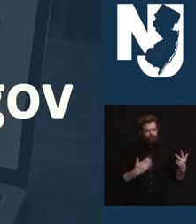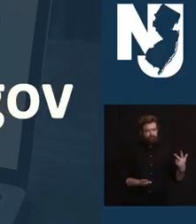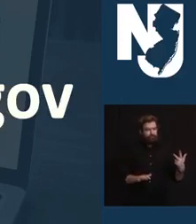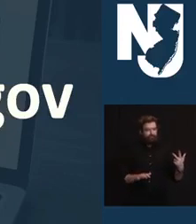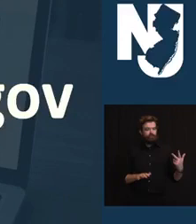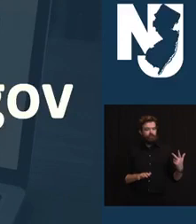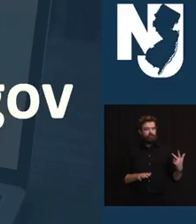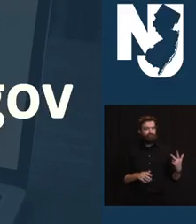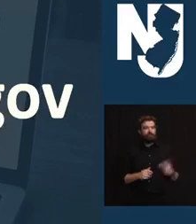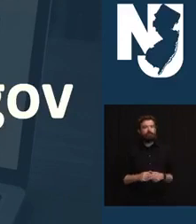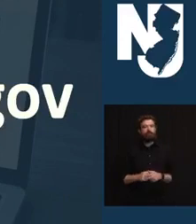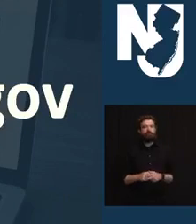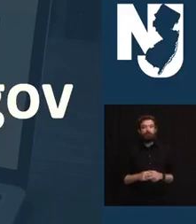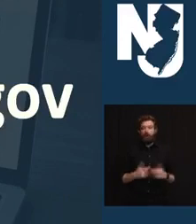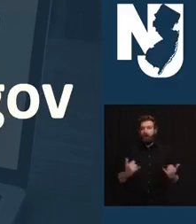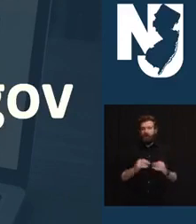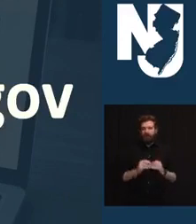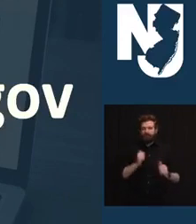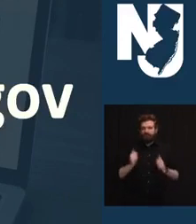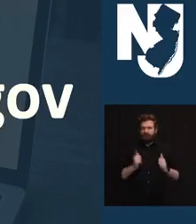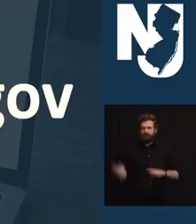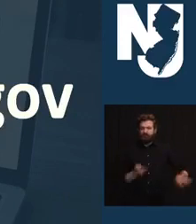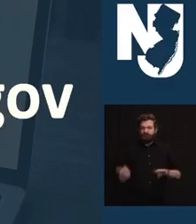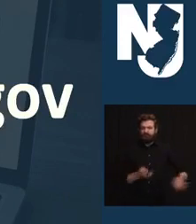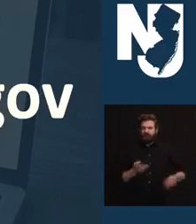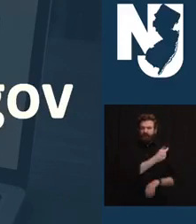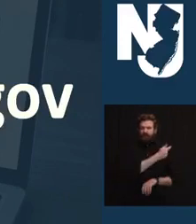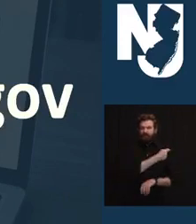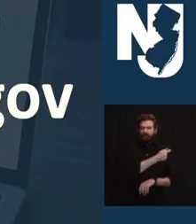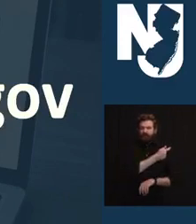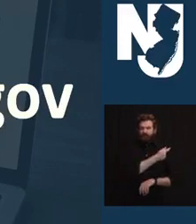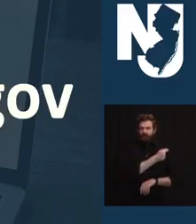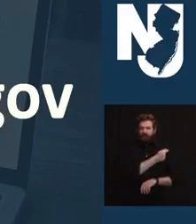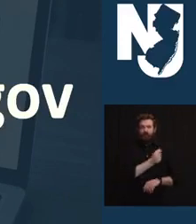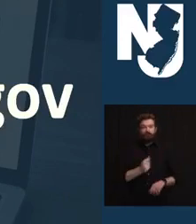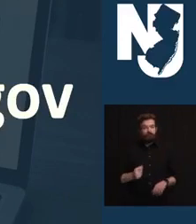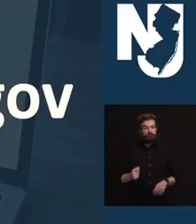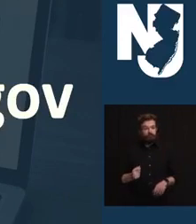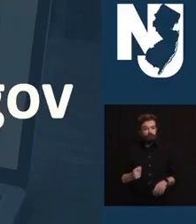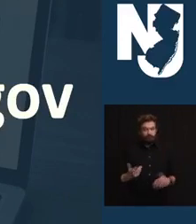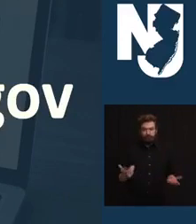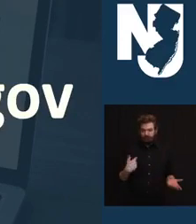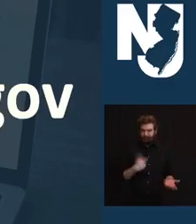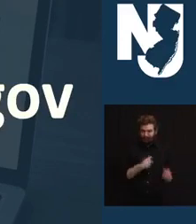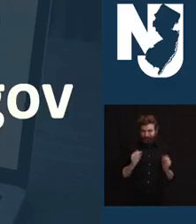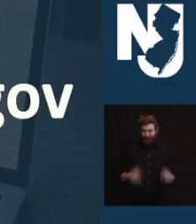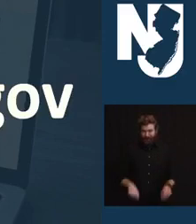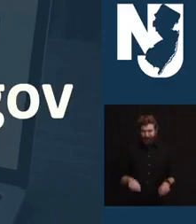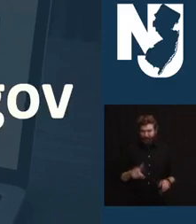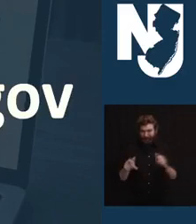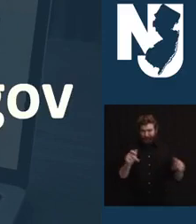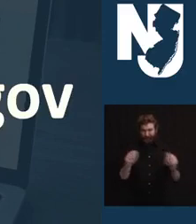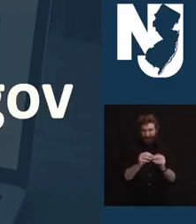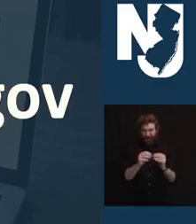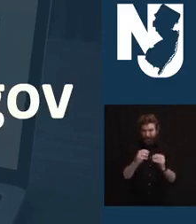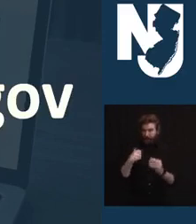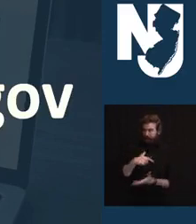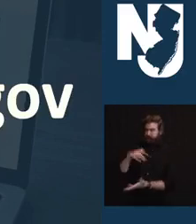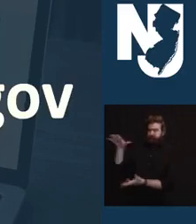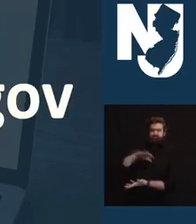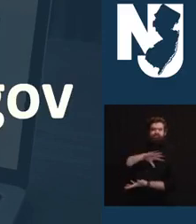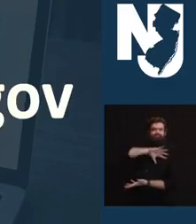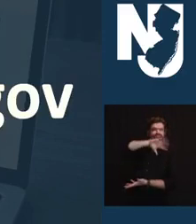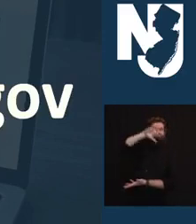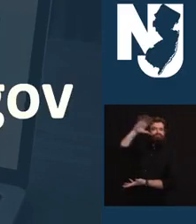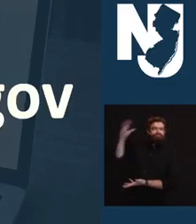news. We have the distribution capacity, as we have seen through the mega sites and the hundreds of other vaccination